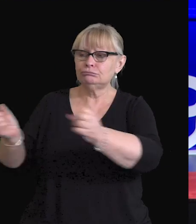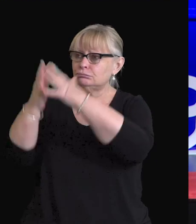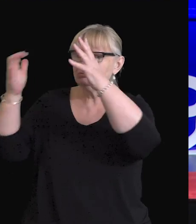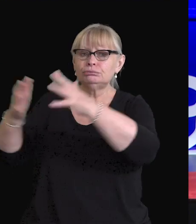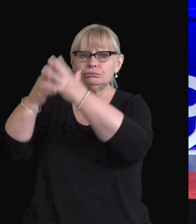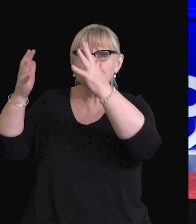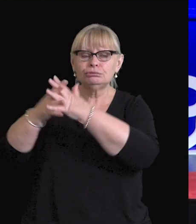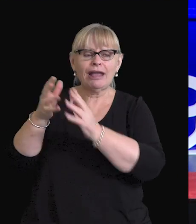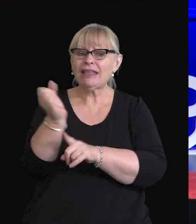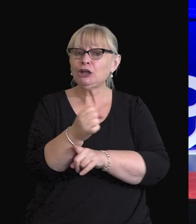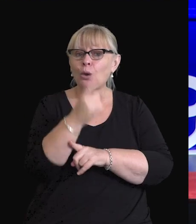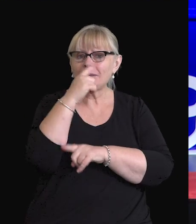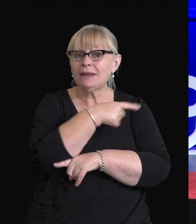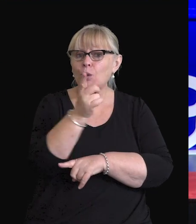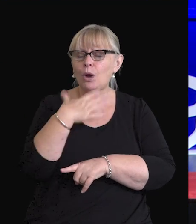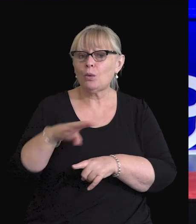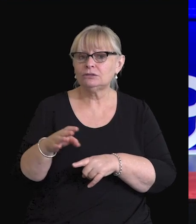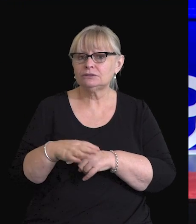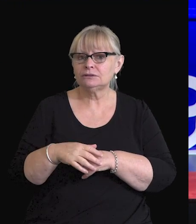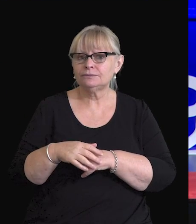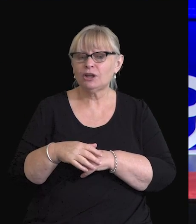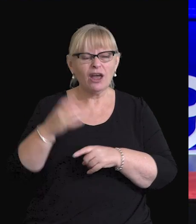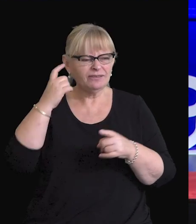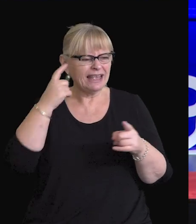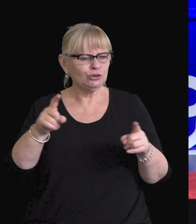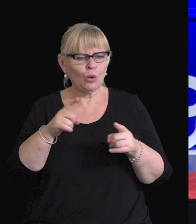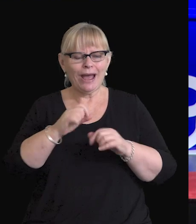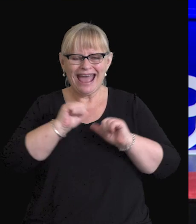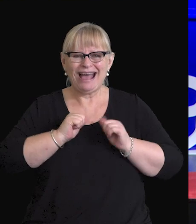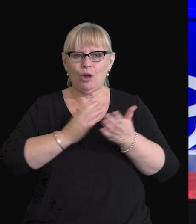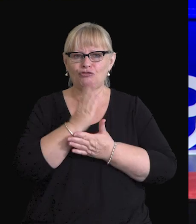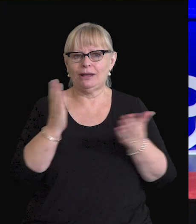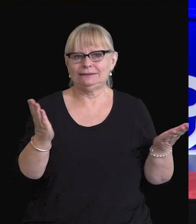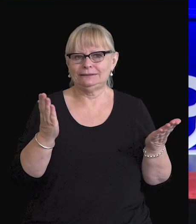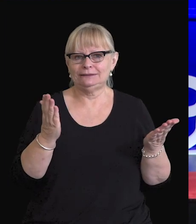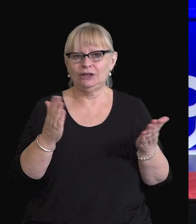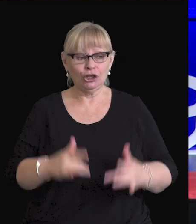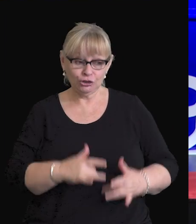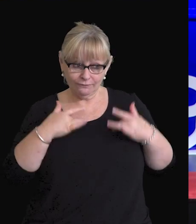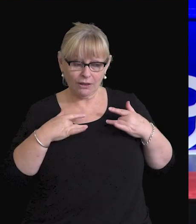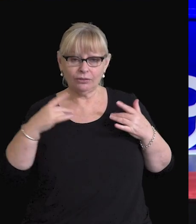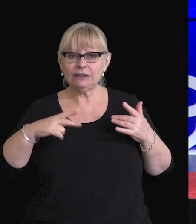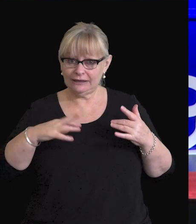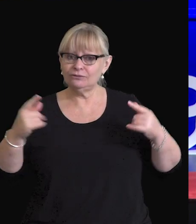conflict, indeed of fundamental human existence. You've felt the need for change as well